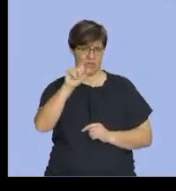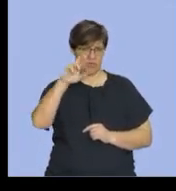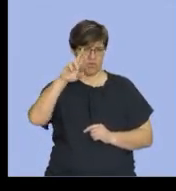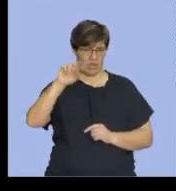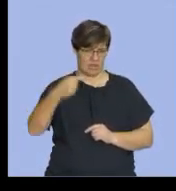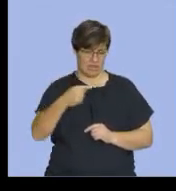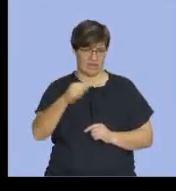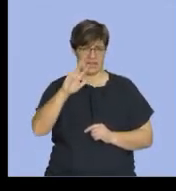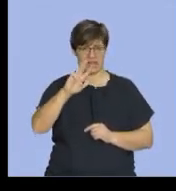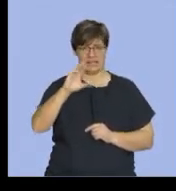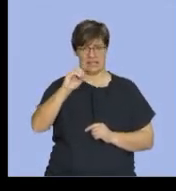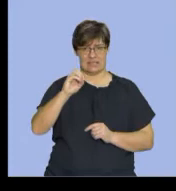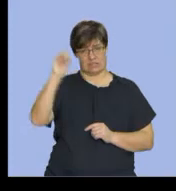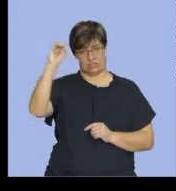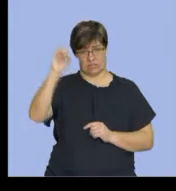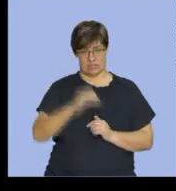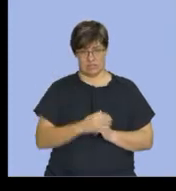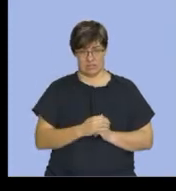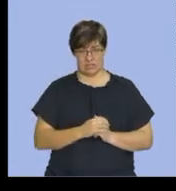is, the 90 is here.